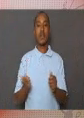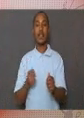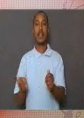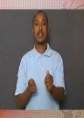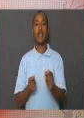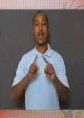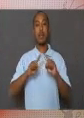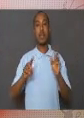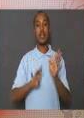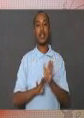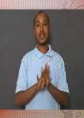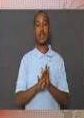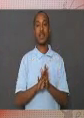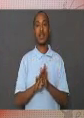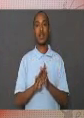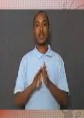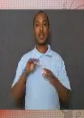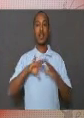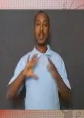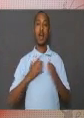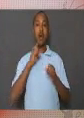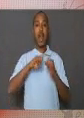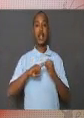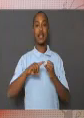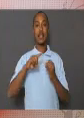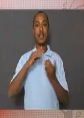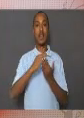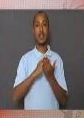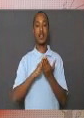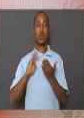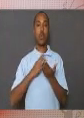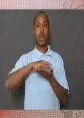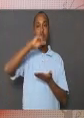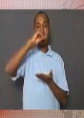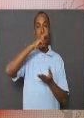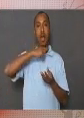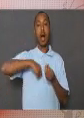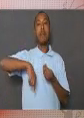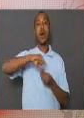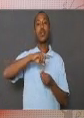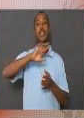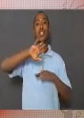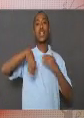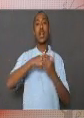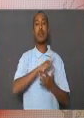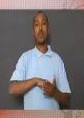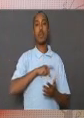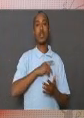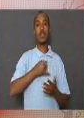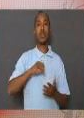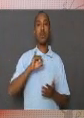pesticides. In our last lesson, we learned about the general properties of